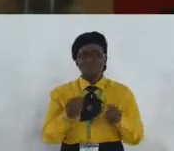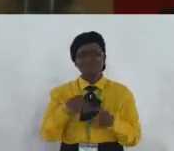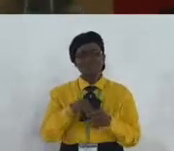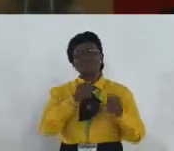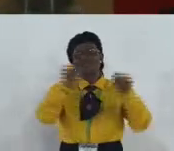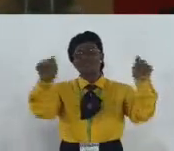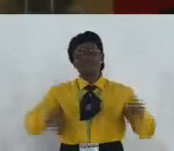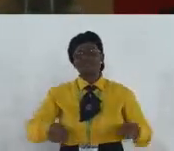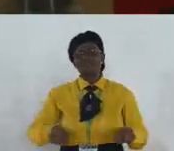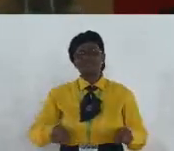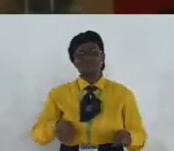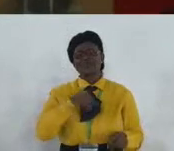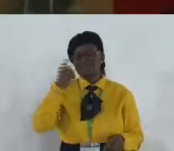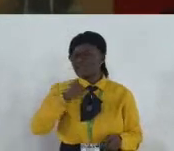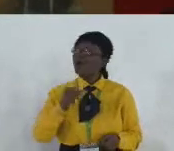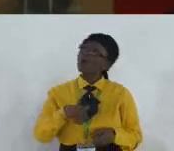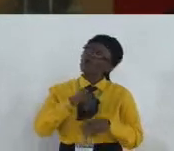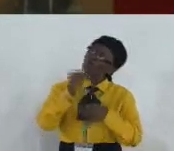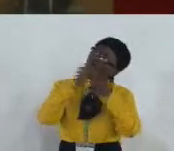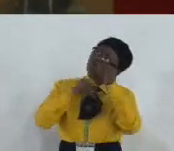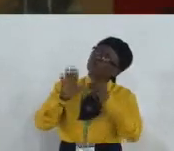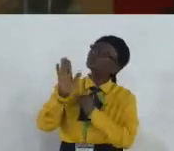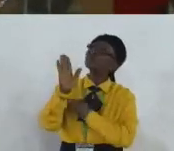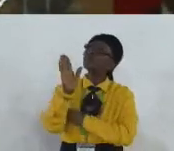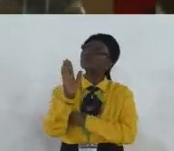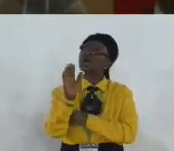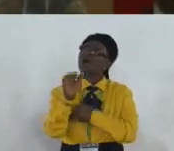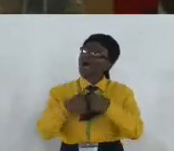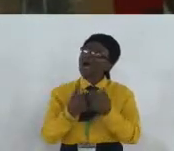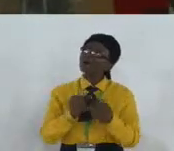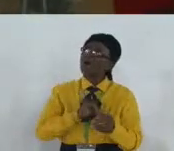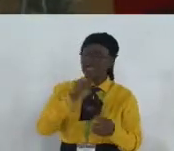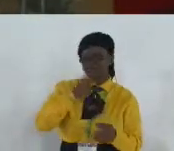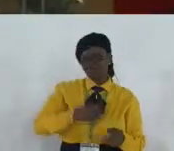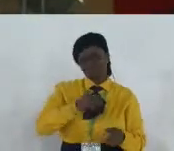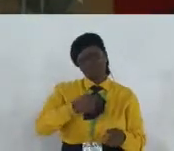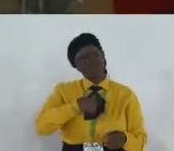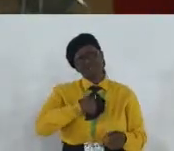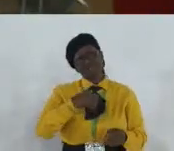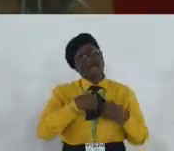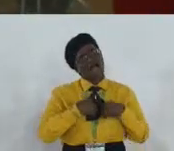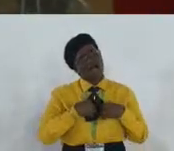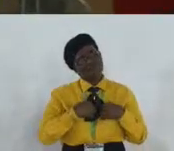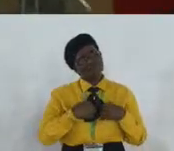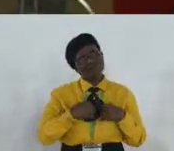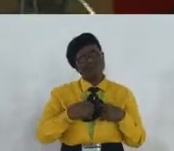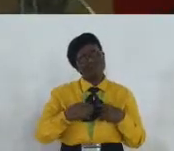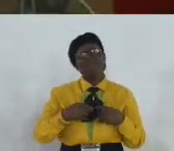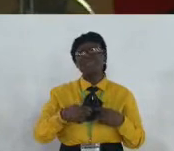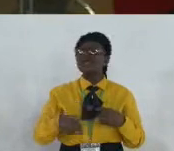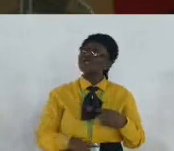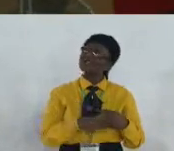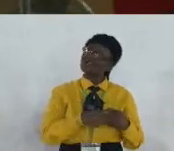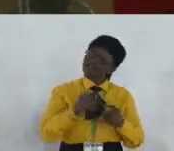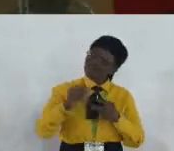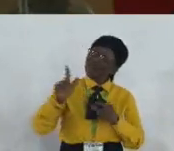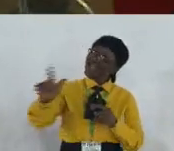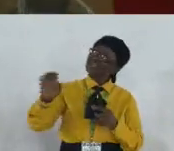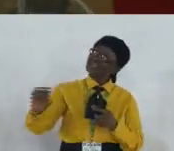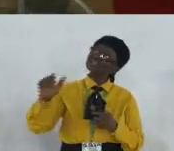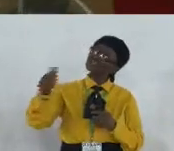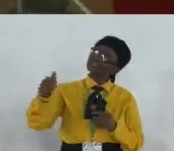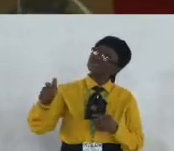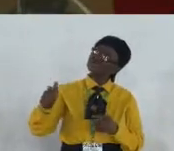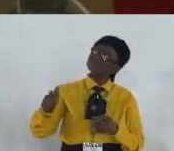be saying, oh God, how I wish I have legs. I would have shown these people how to dance. And all of a sudden,